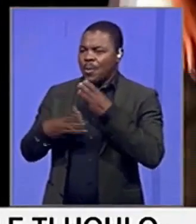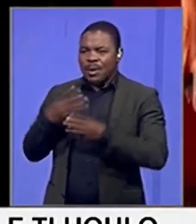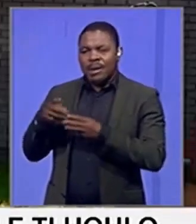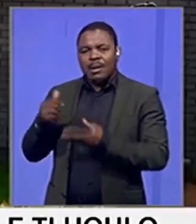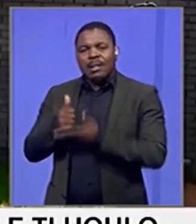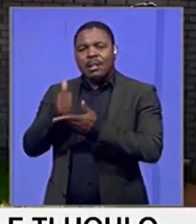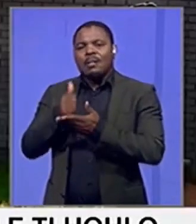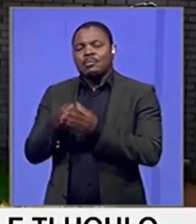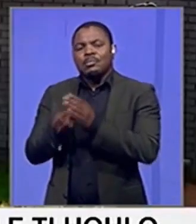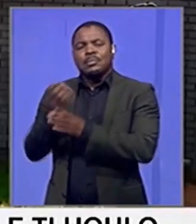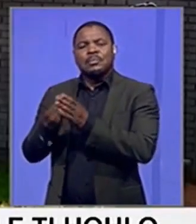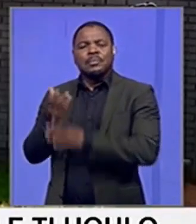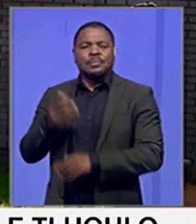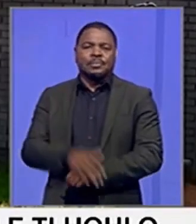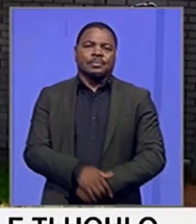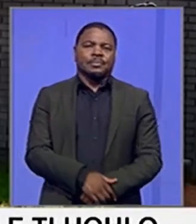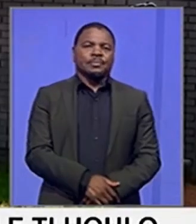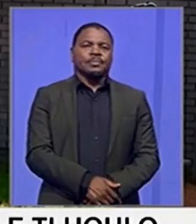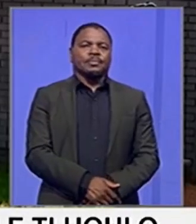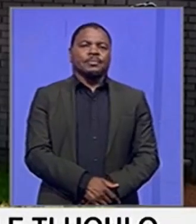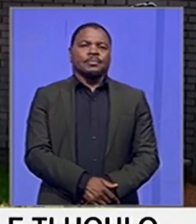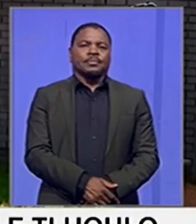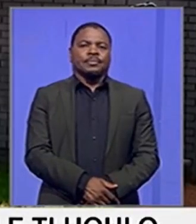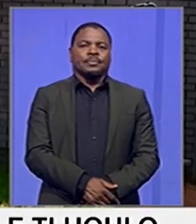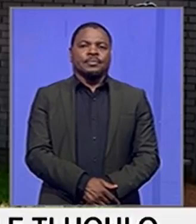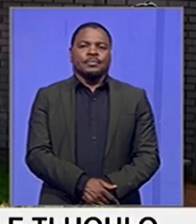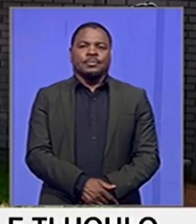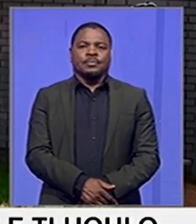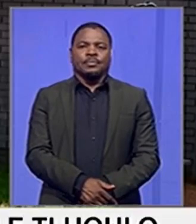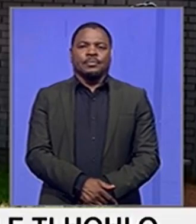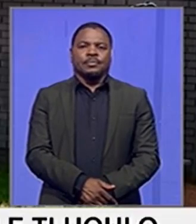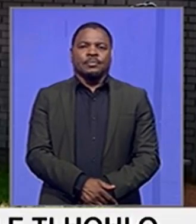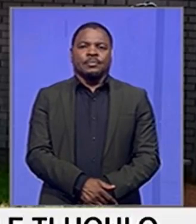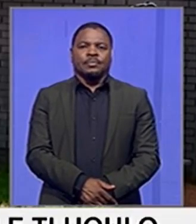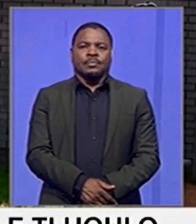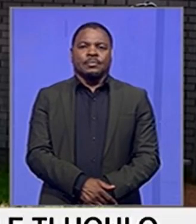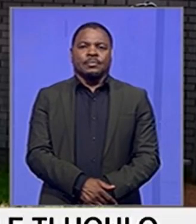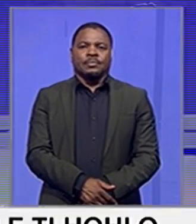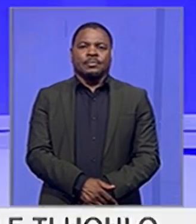mesebetsi. Selwane Gagau, SABC News, Mahikeng.